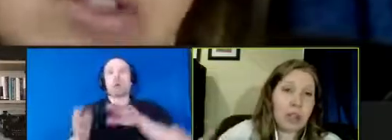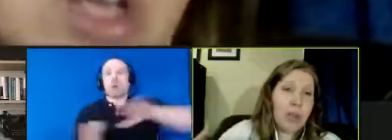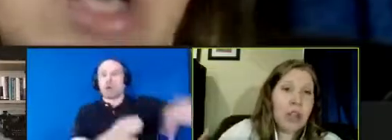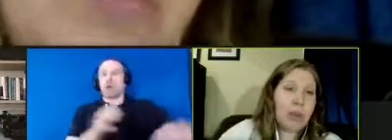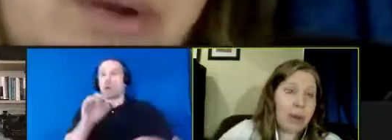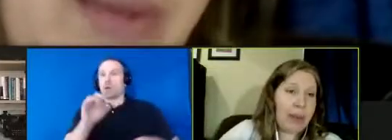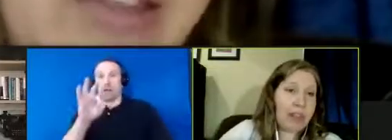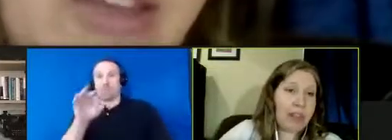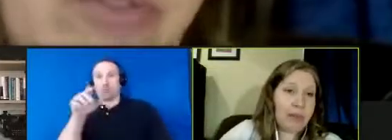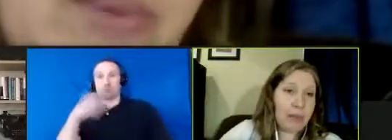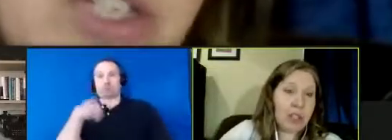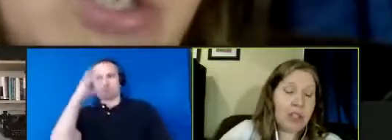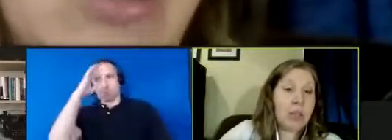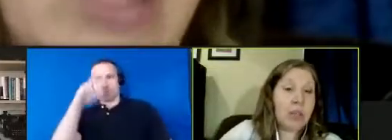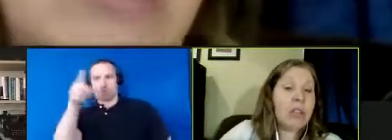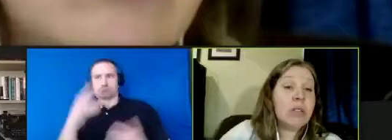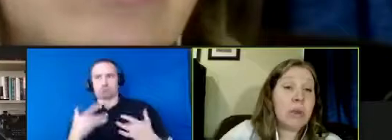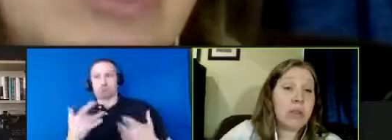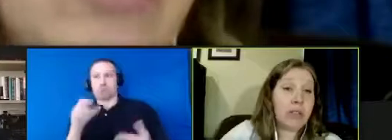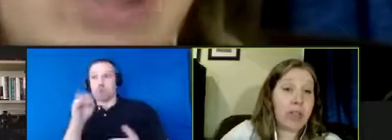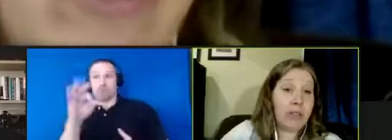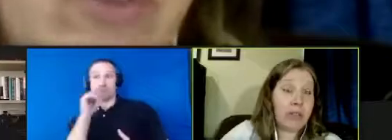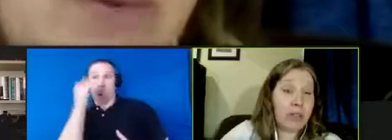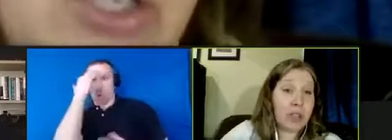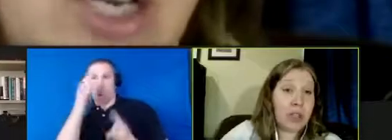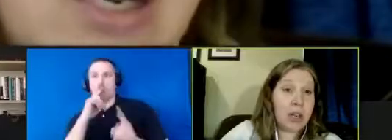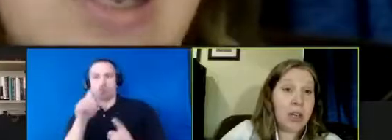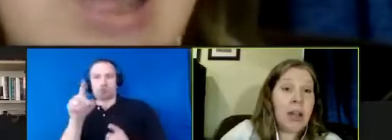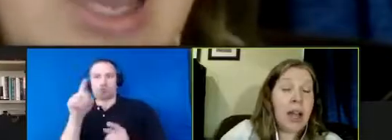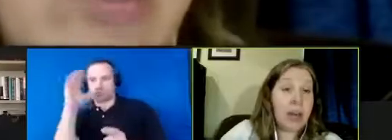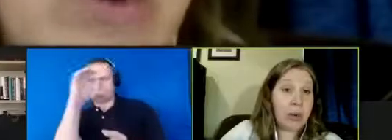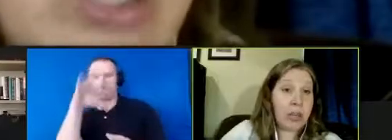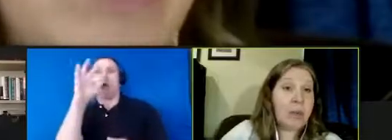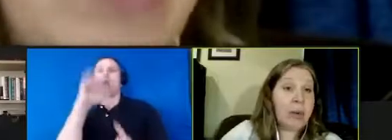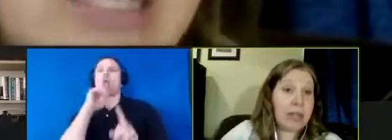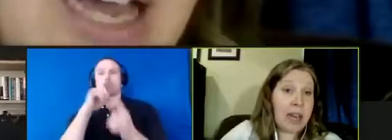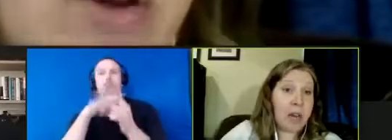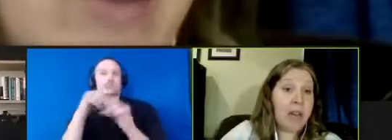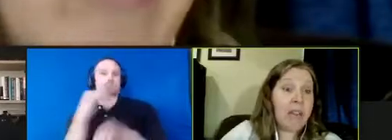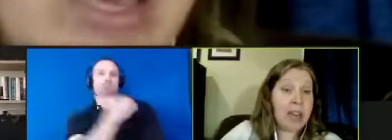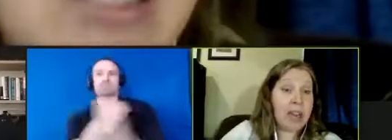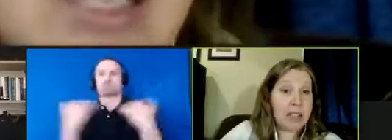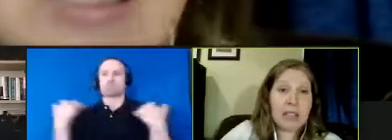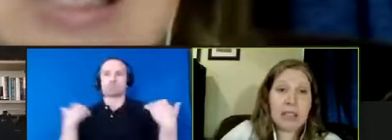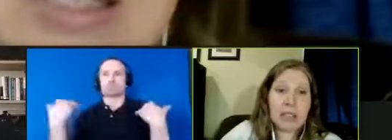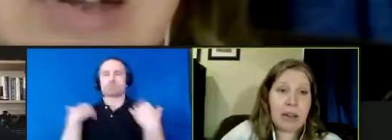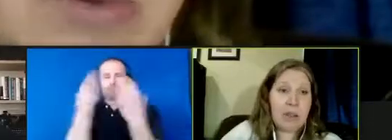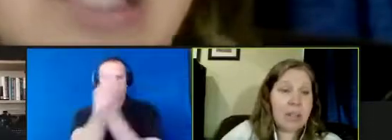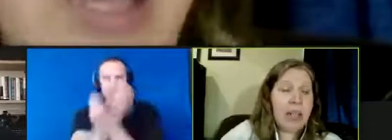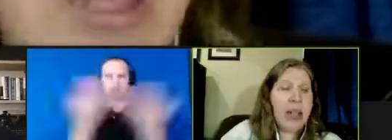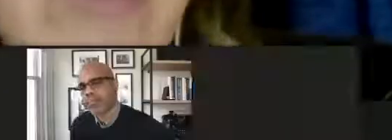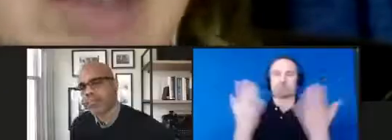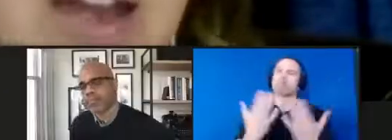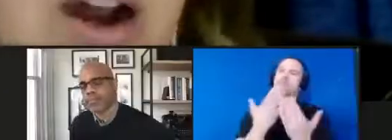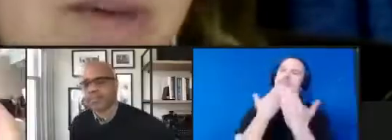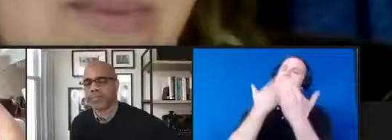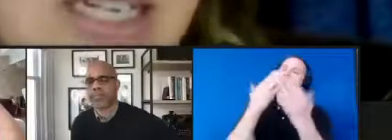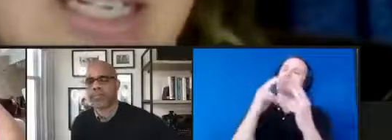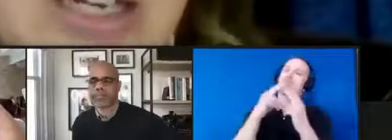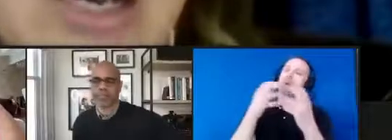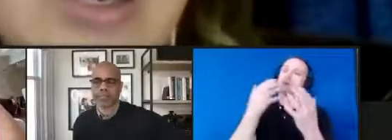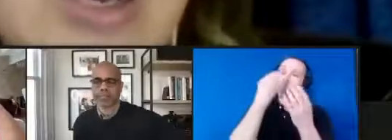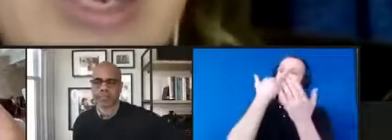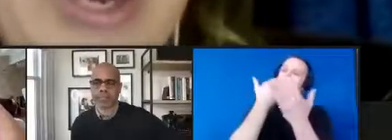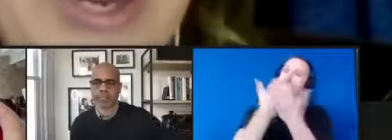know the answers, you bring back the information. So thank you so much for the information on the racial breakdown of vaccines, since that was heavy on